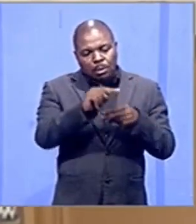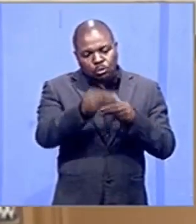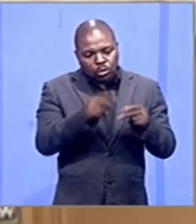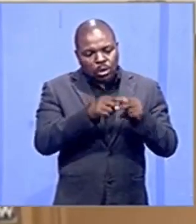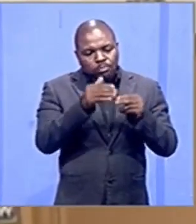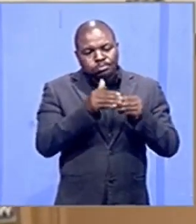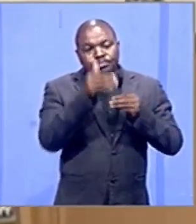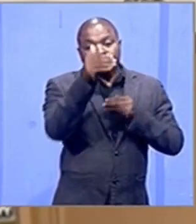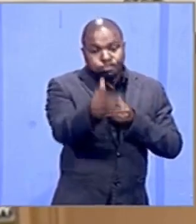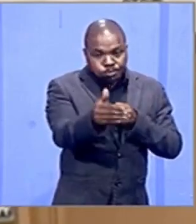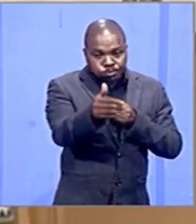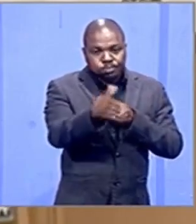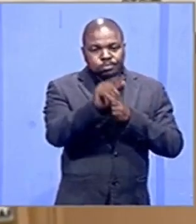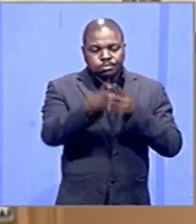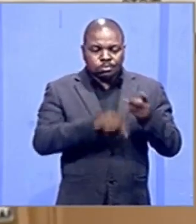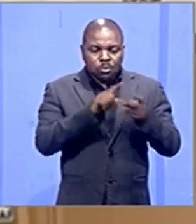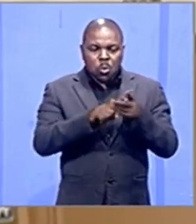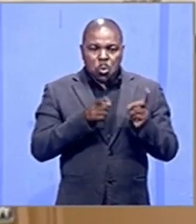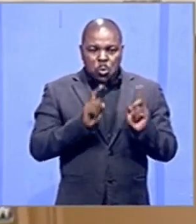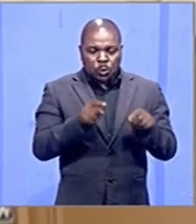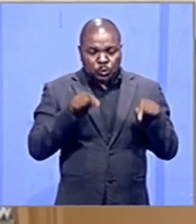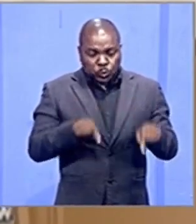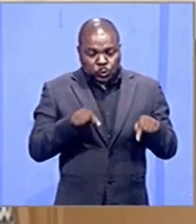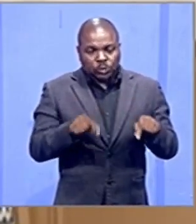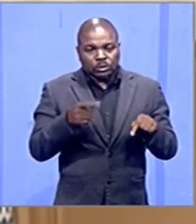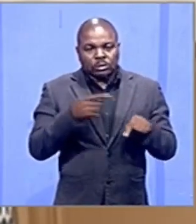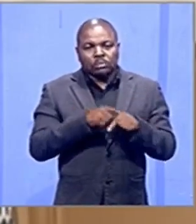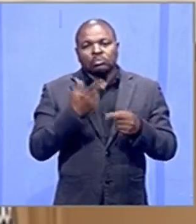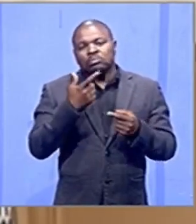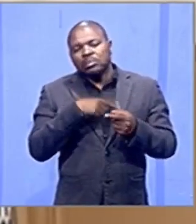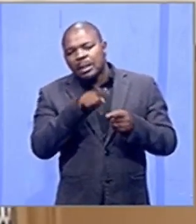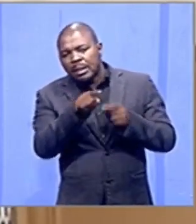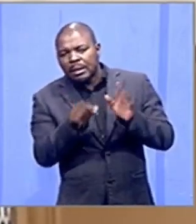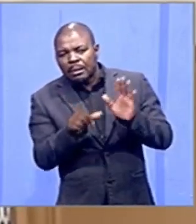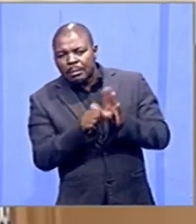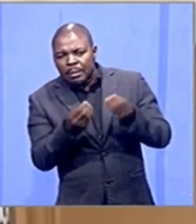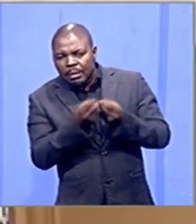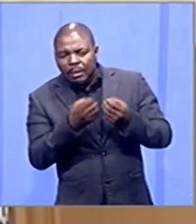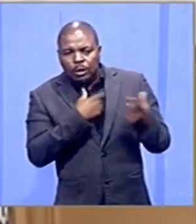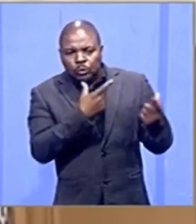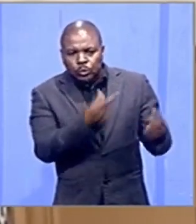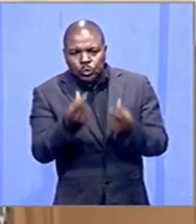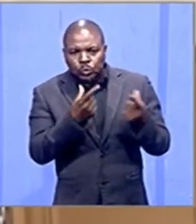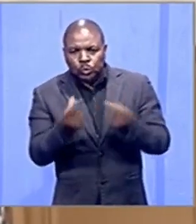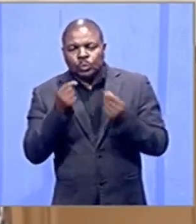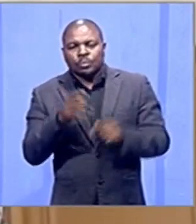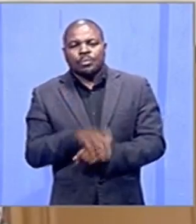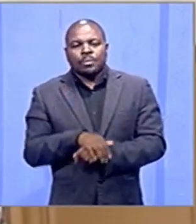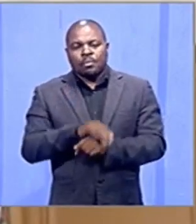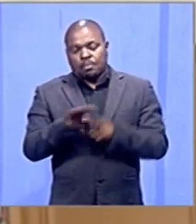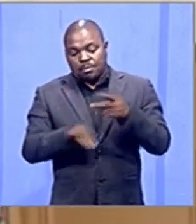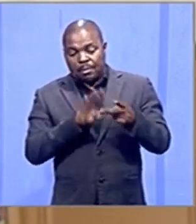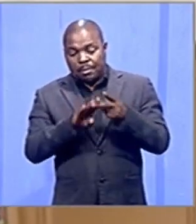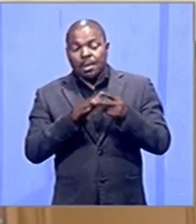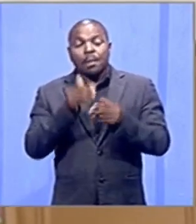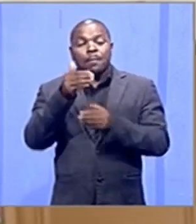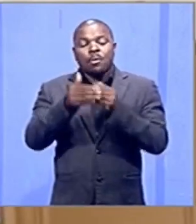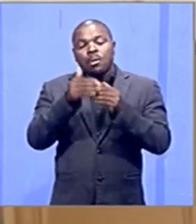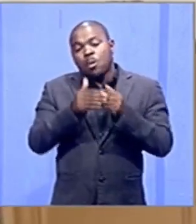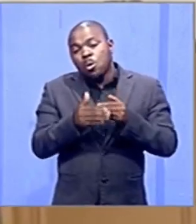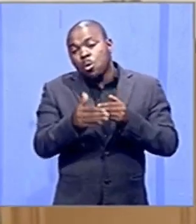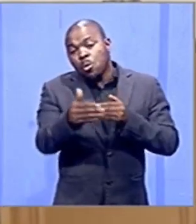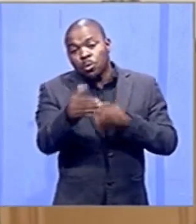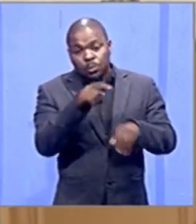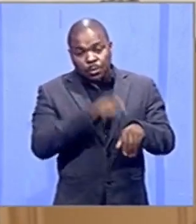long-term. Then we will quickly, immediately get into those low-hanging fruits that we should be doing. Then the other process or the long-term process